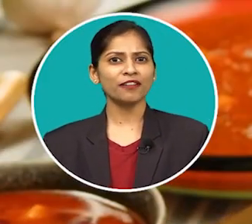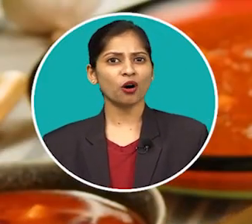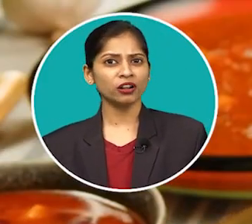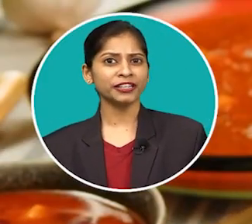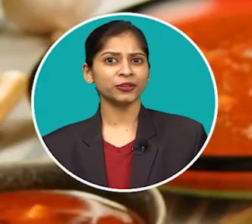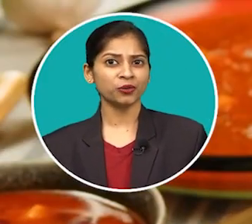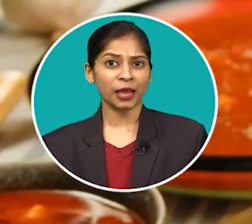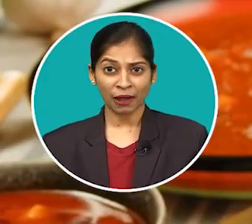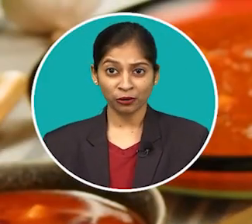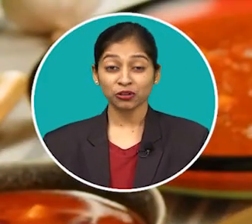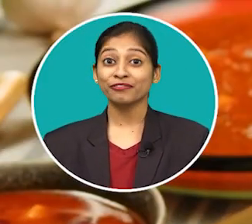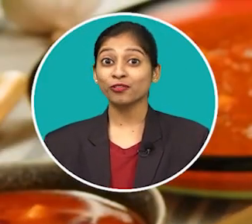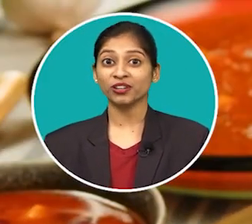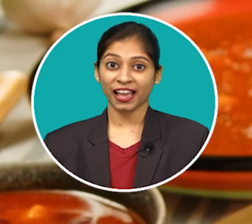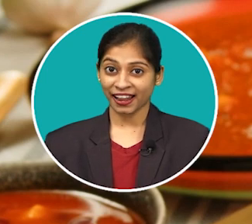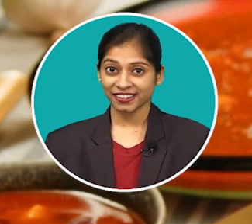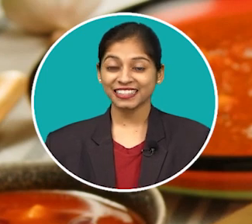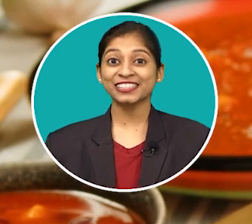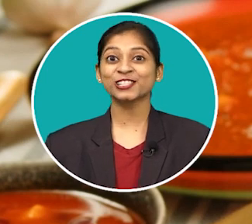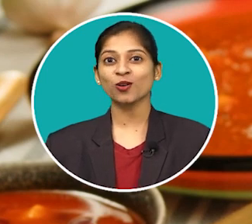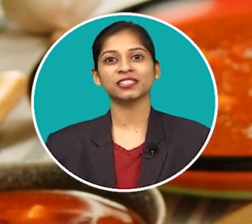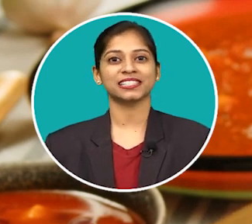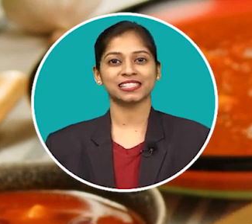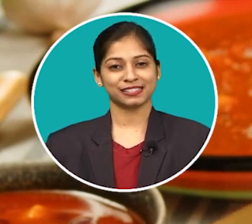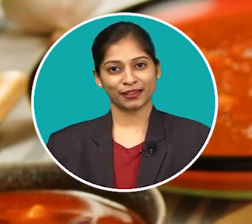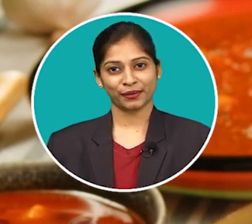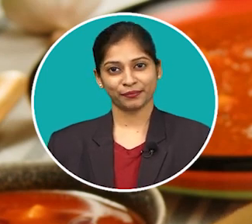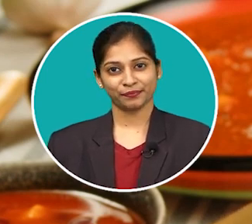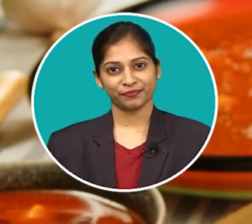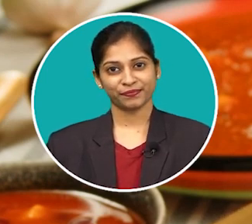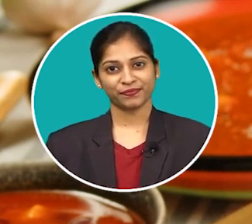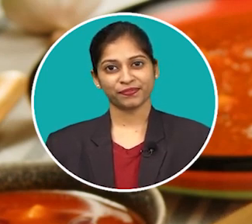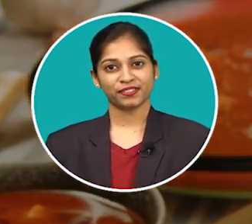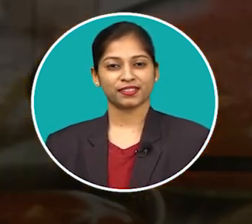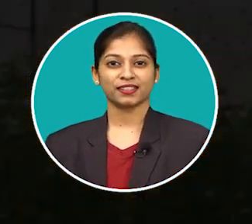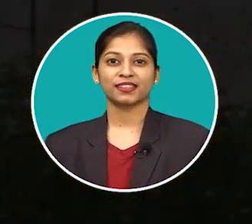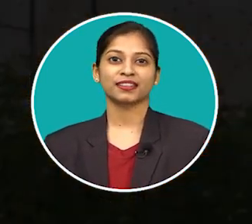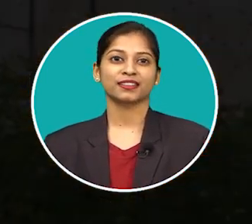You have already known about food and its sources.